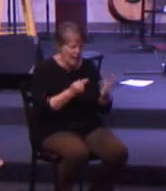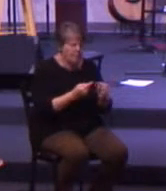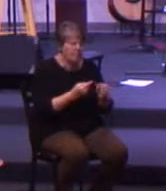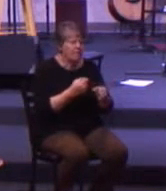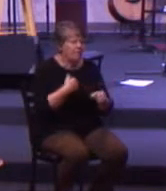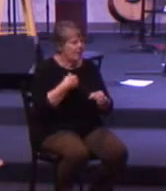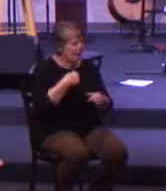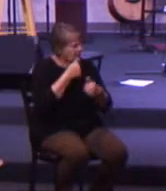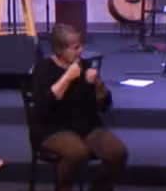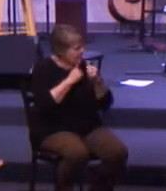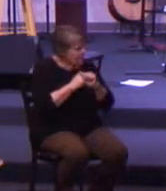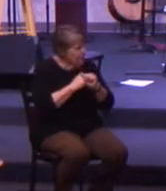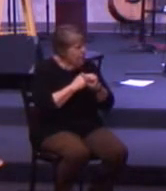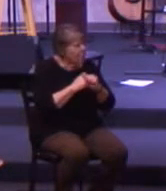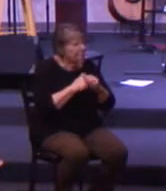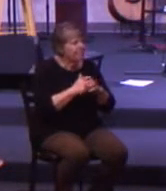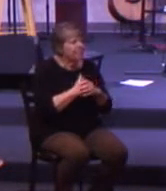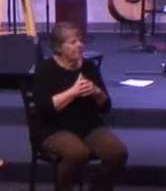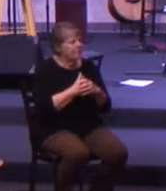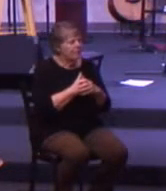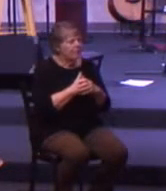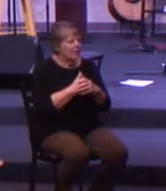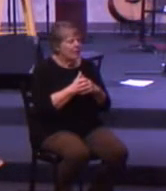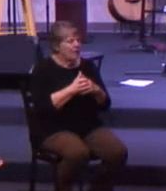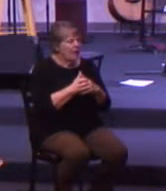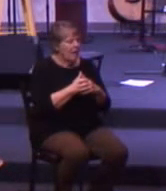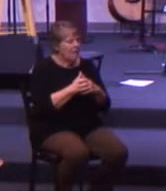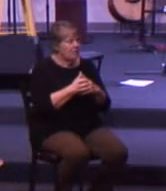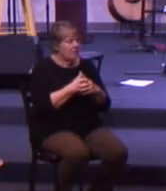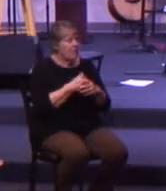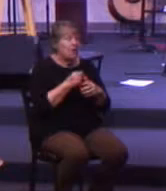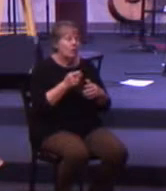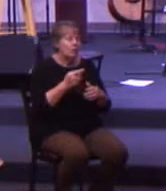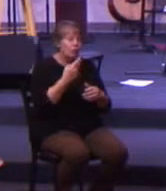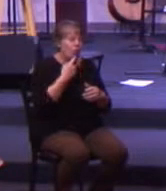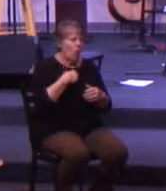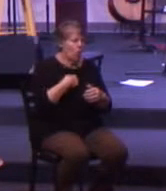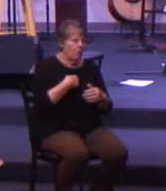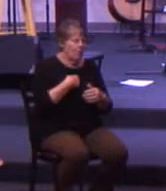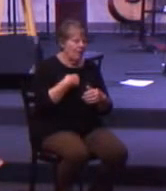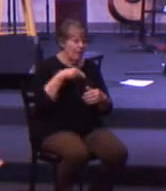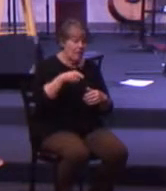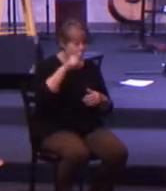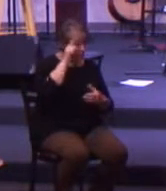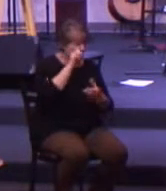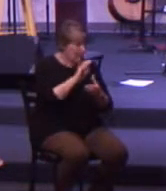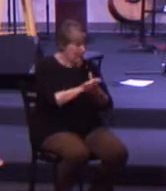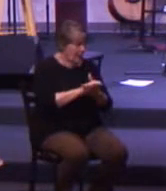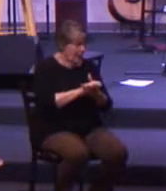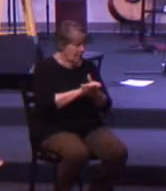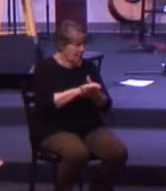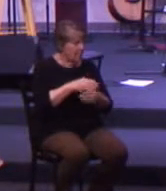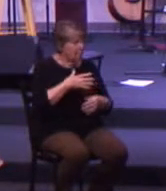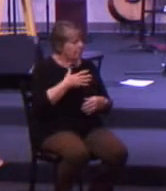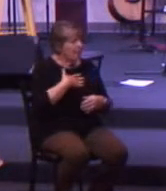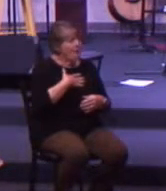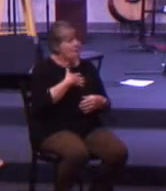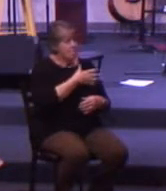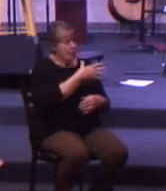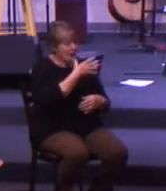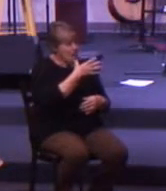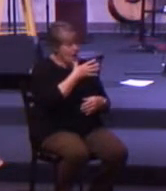And what she believed, and she told me for decades really, what she believed was, I've been wounded by my mom and